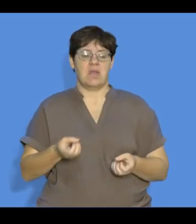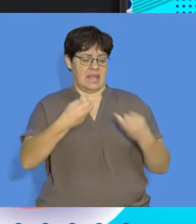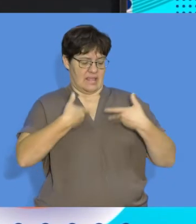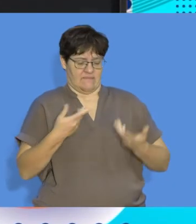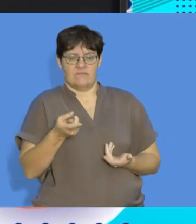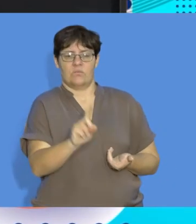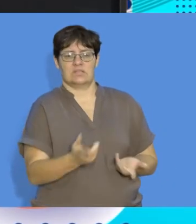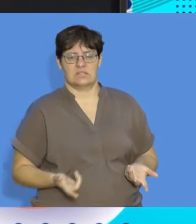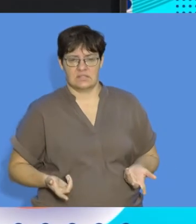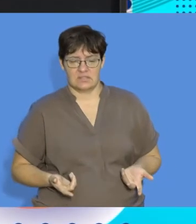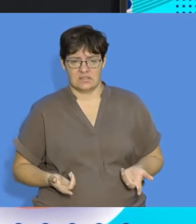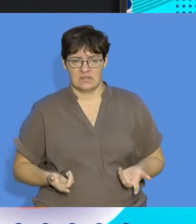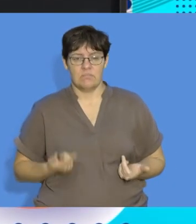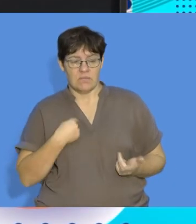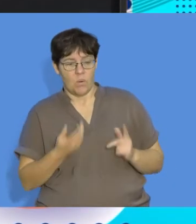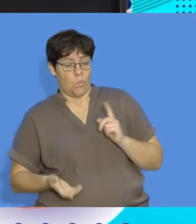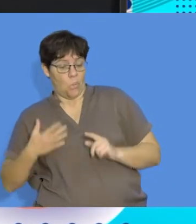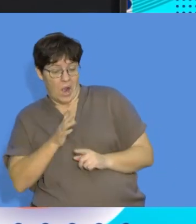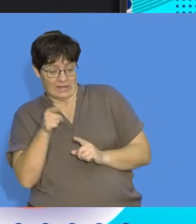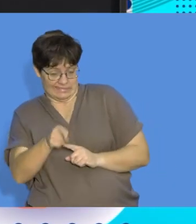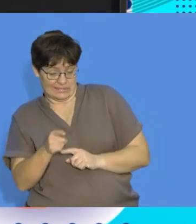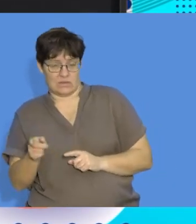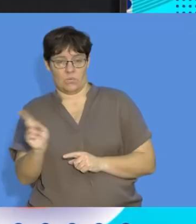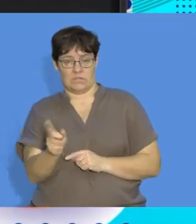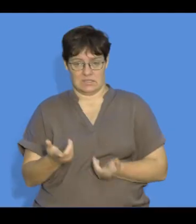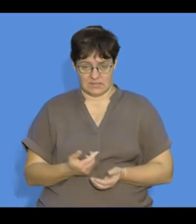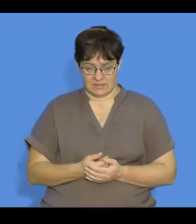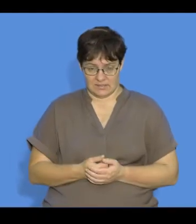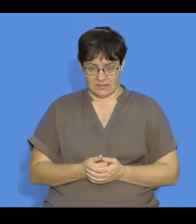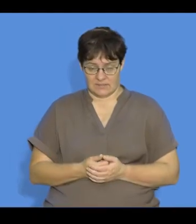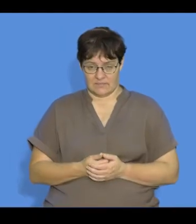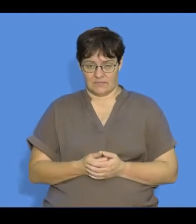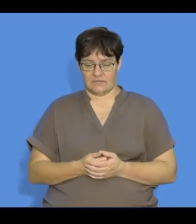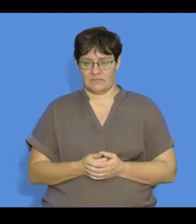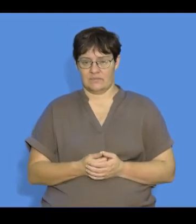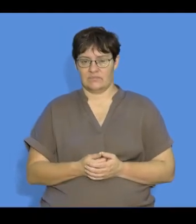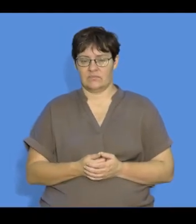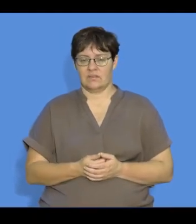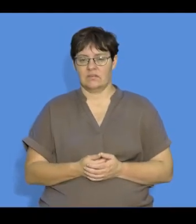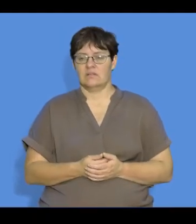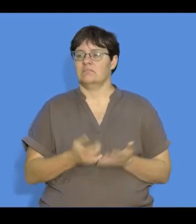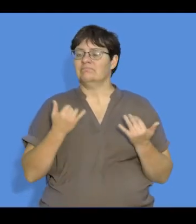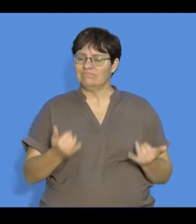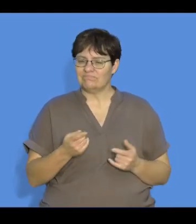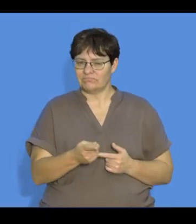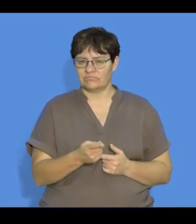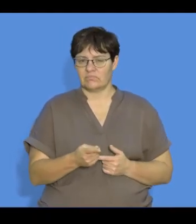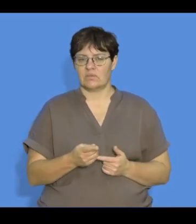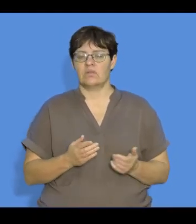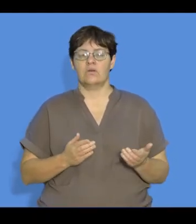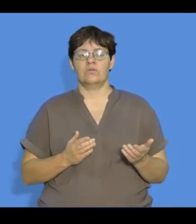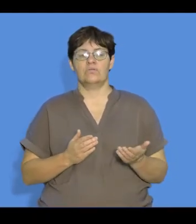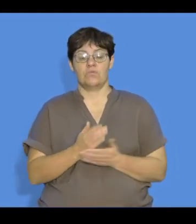given? And then what is it that we are looking for? Okay. So according to this circuit, the current that goes through